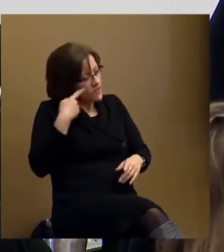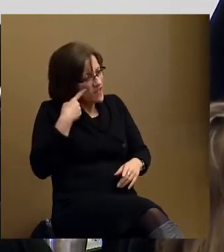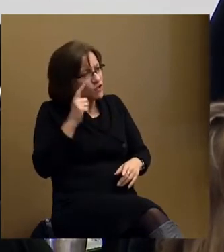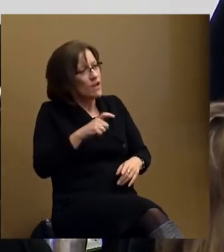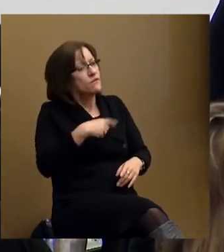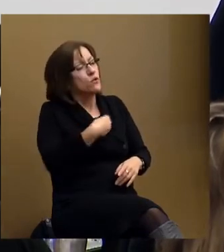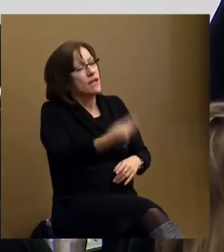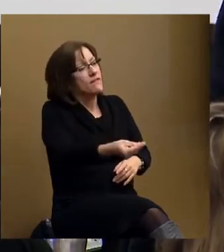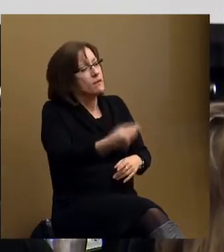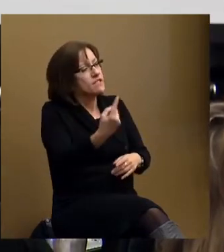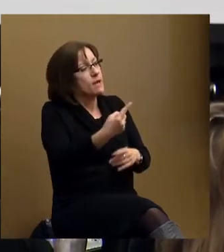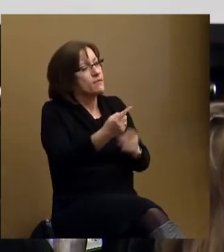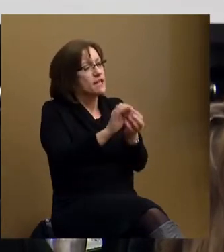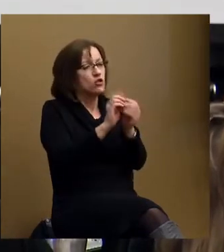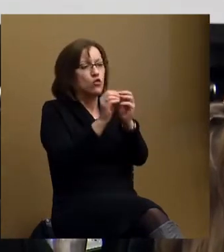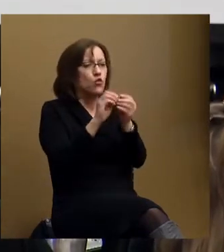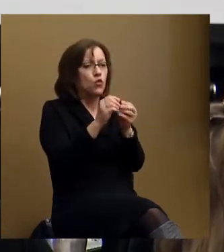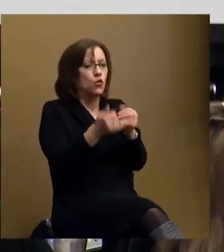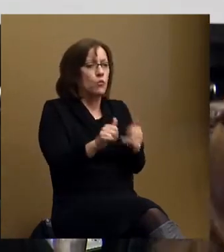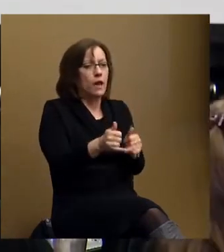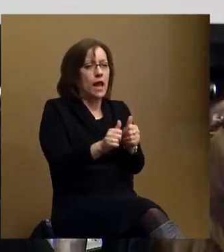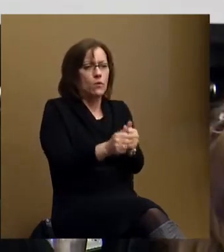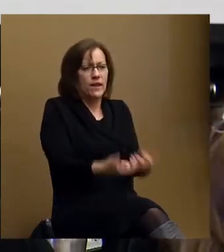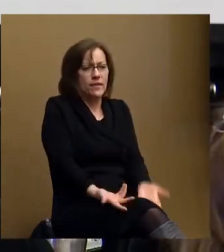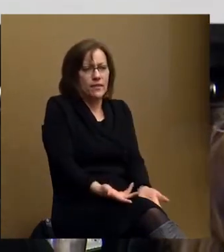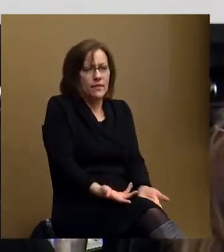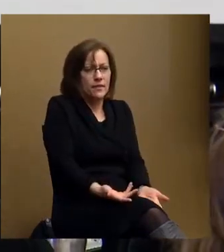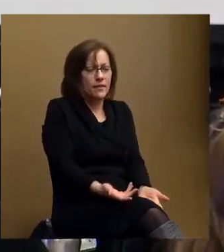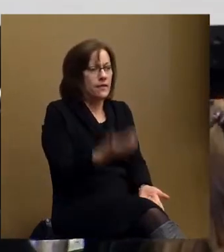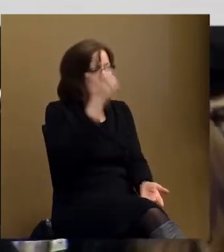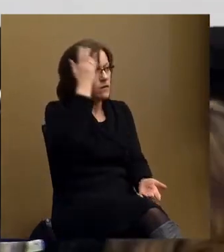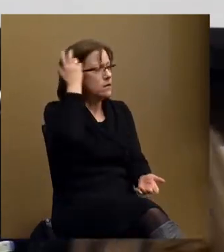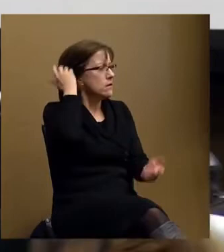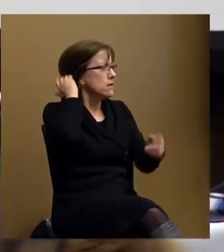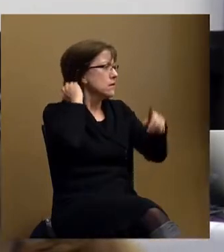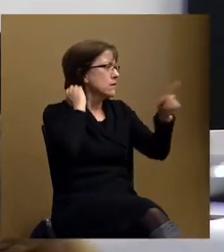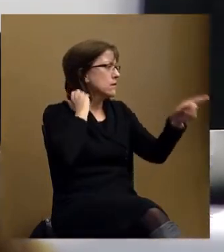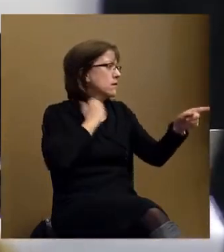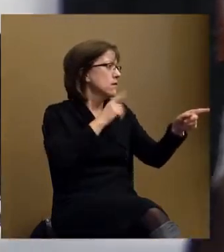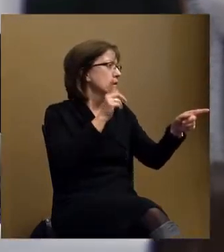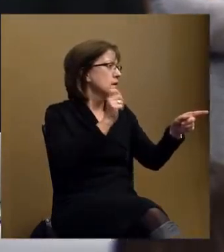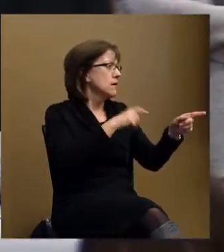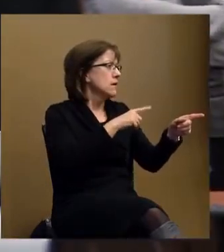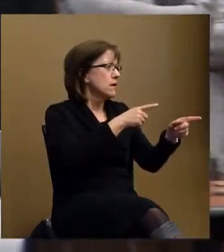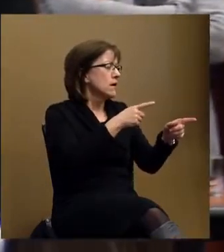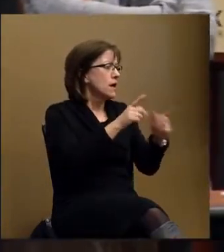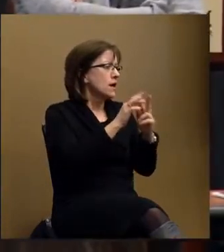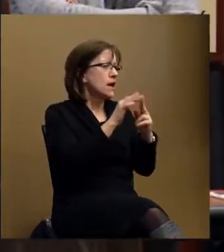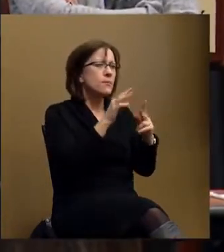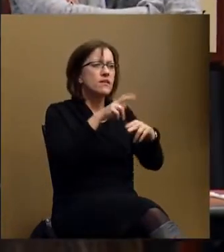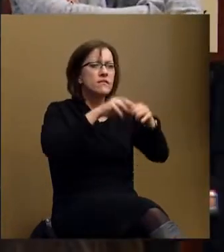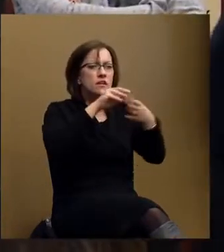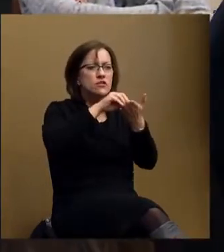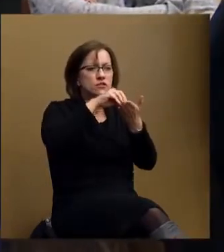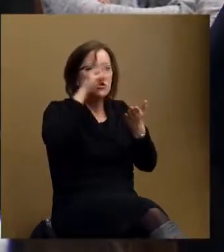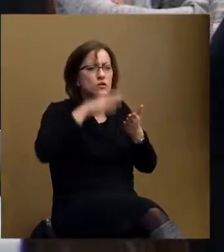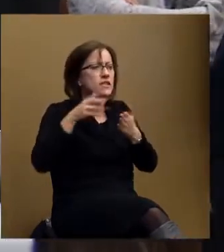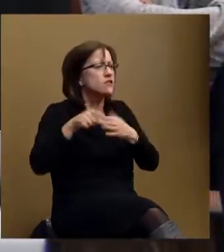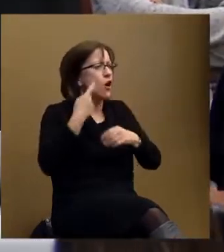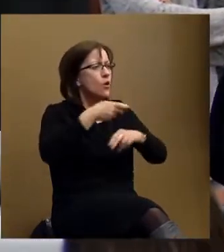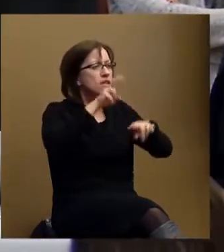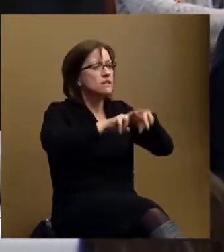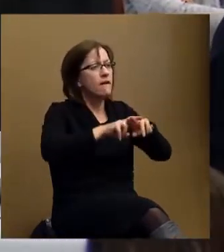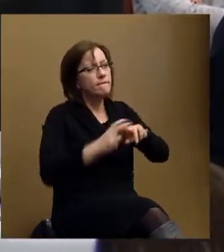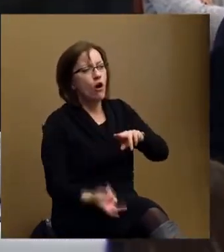add something if you want about a Perfect. couple examples. I have a couple students who are just always falling out of their chair, touching